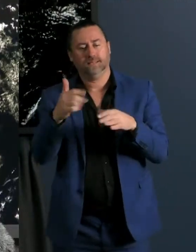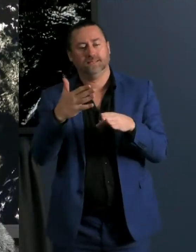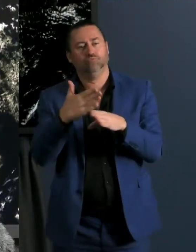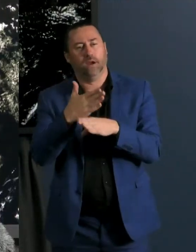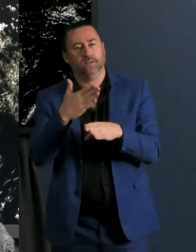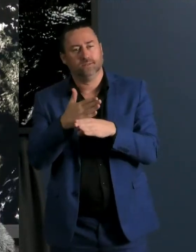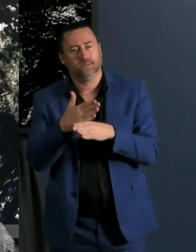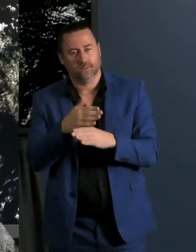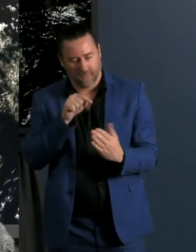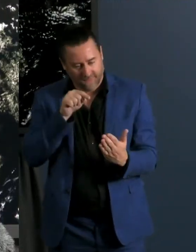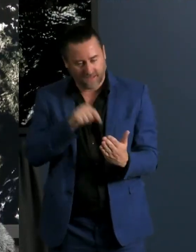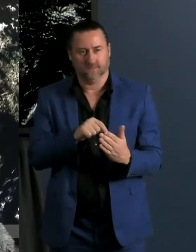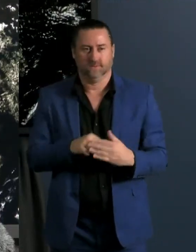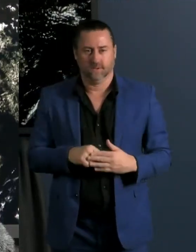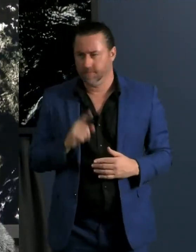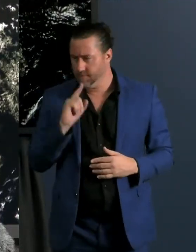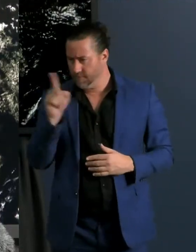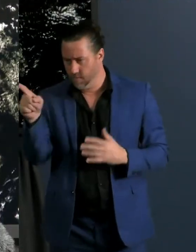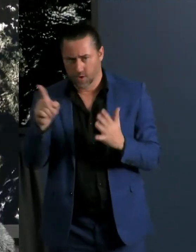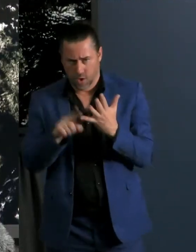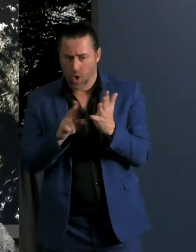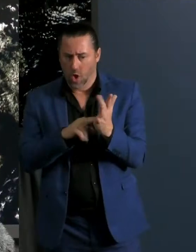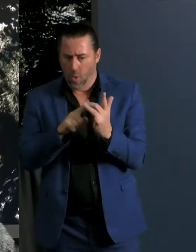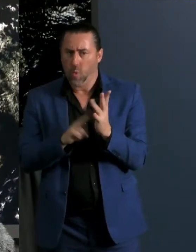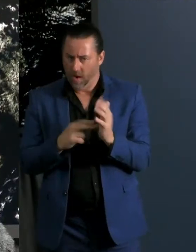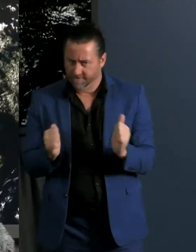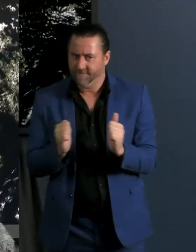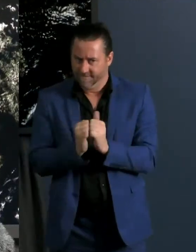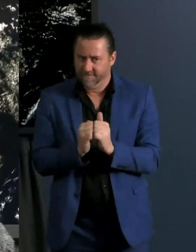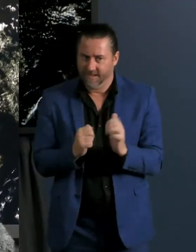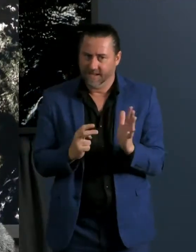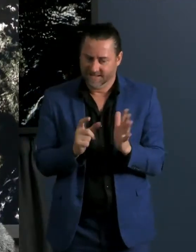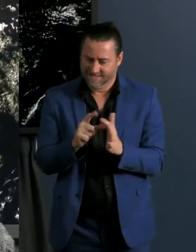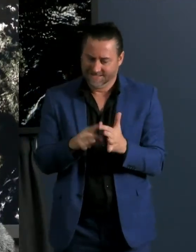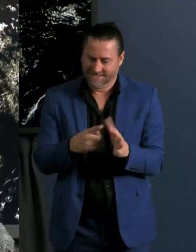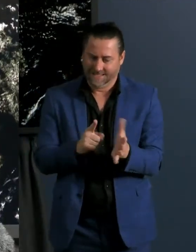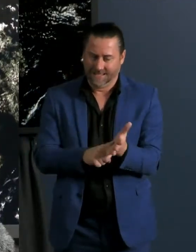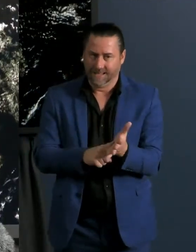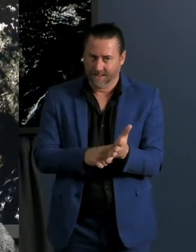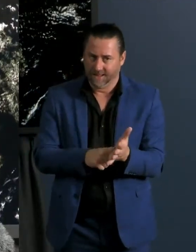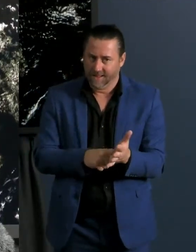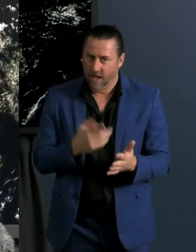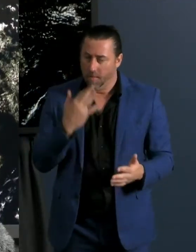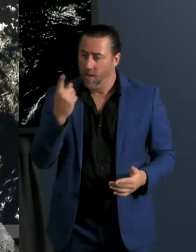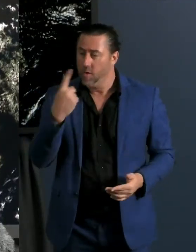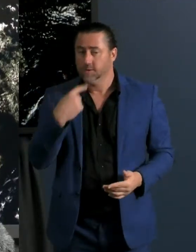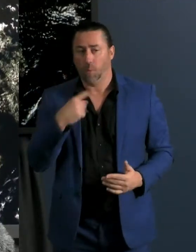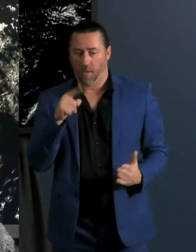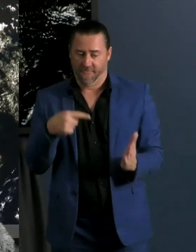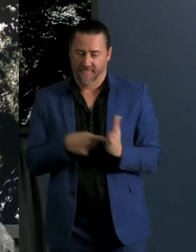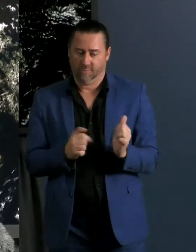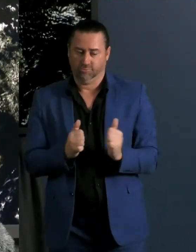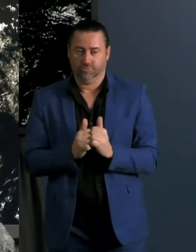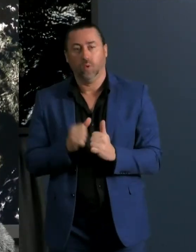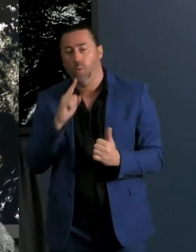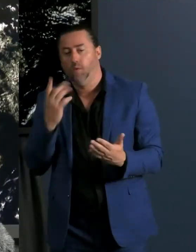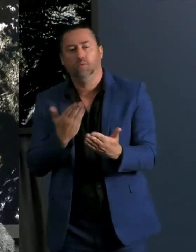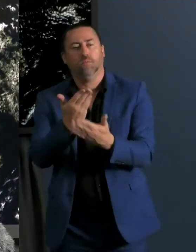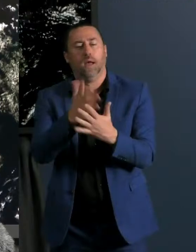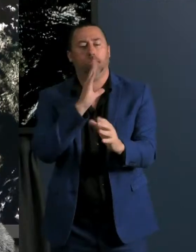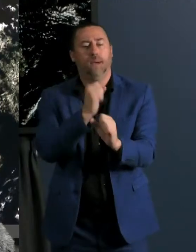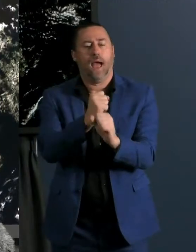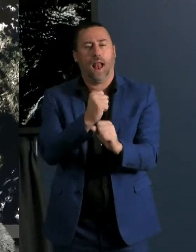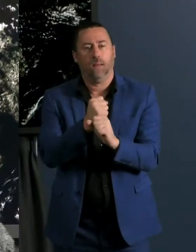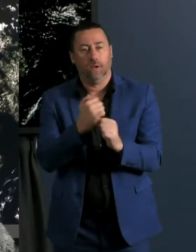policies are all about. Well, there was a union deal. Can you please detail what that deal was, or will you be taking in Parliament so